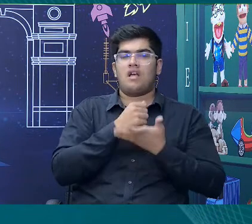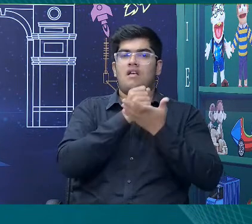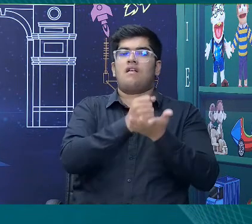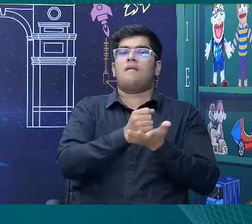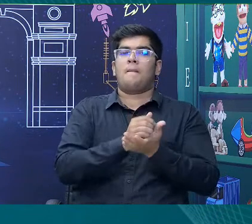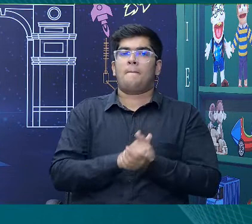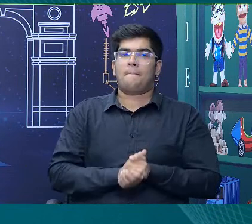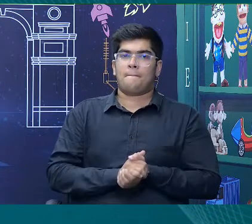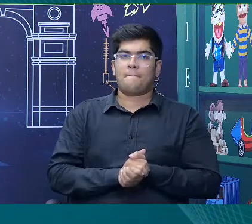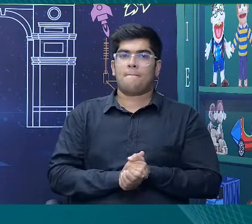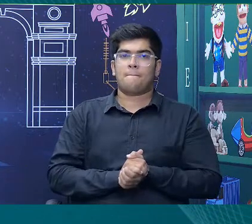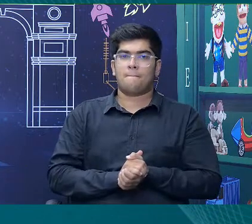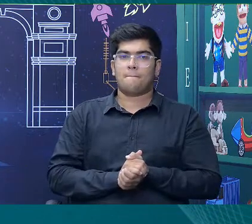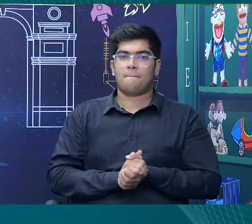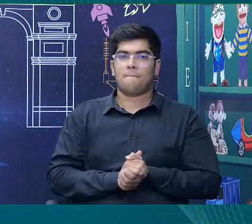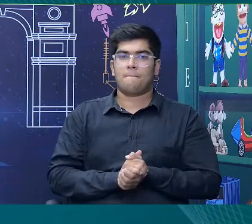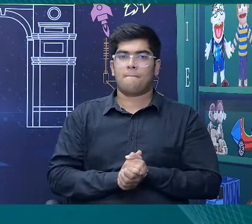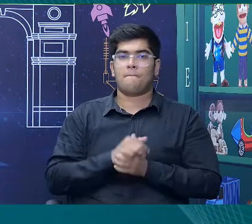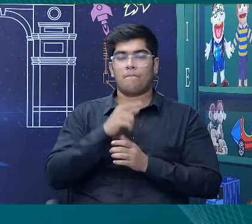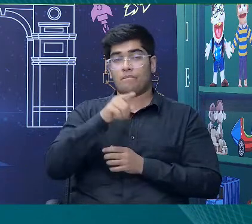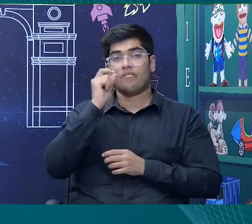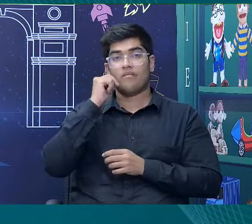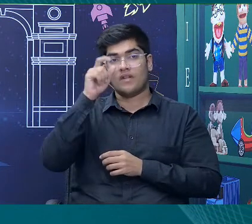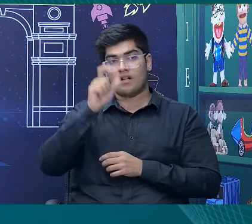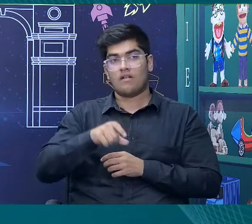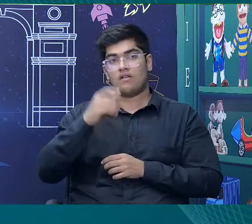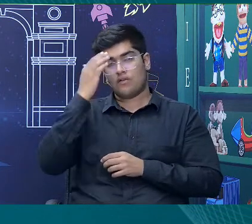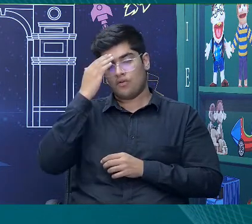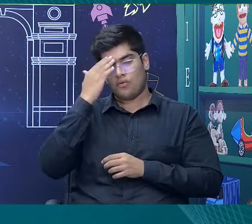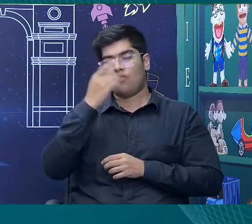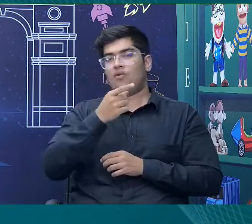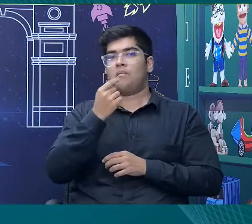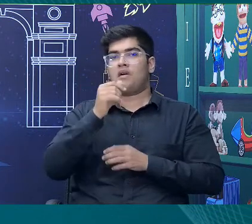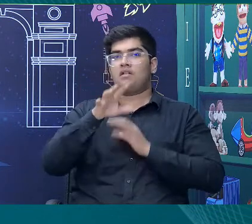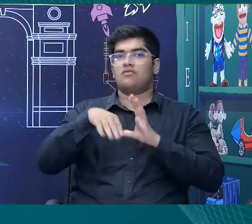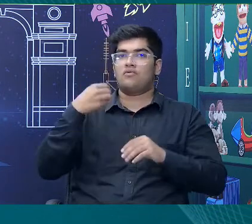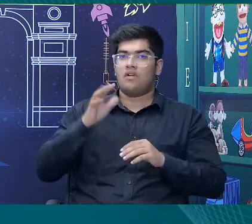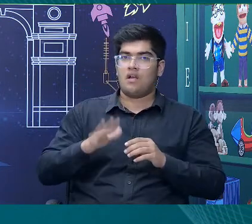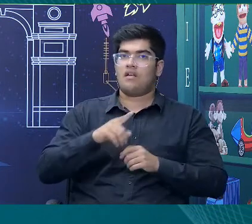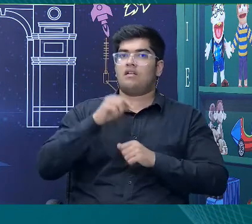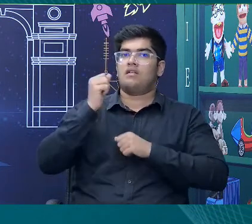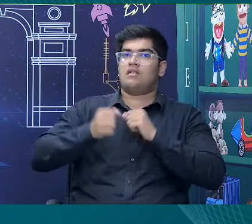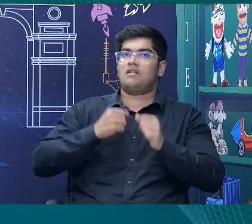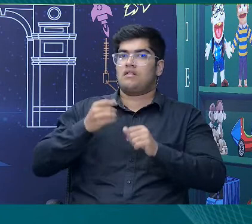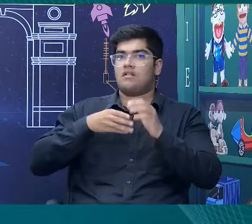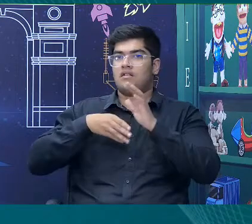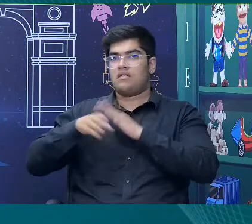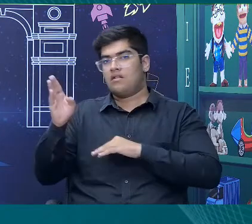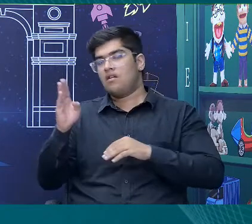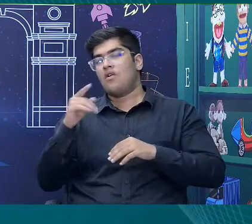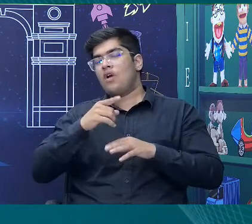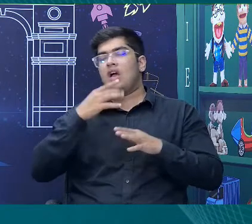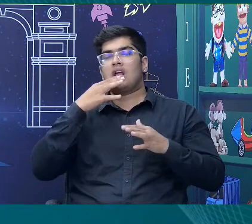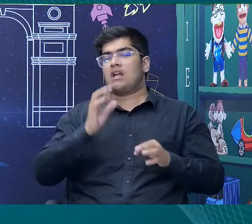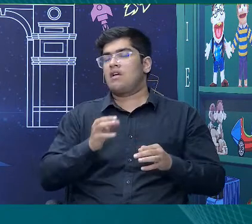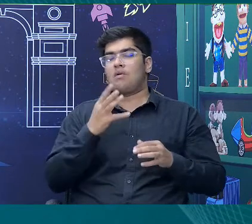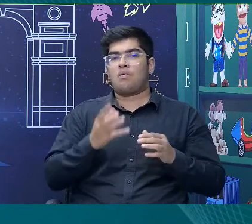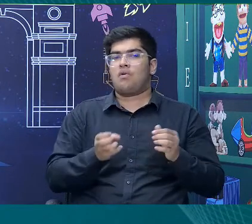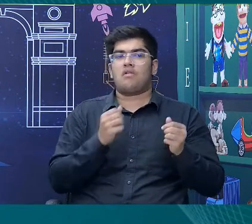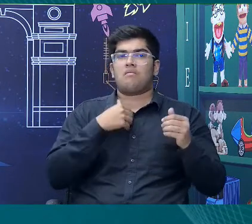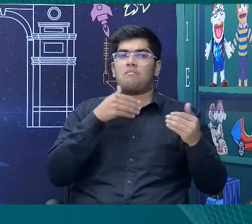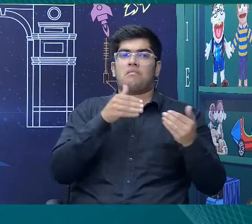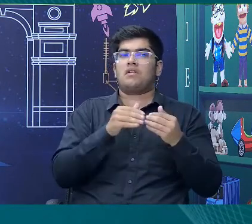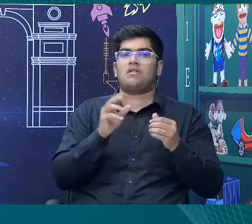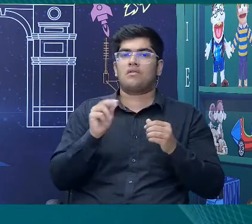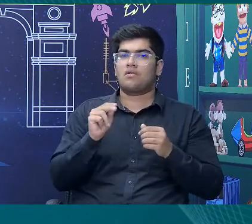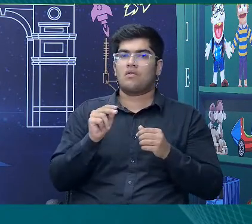celebrate Christmas together. This man knew that he had stolen money and he was running away, and he did not obviously want to be caught.